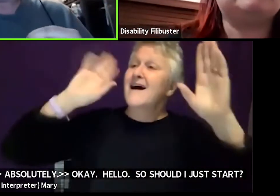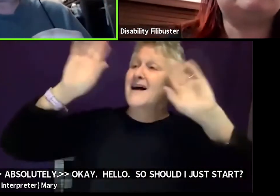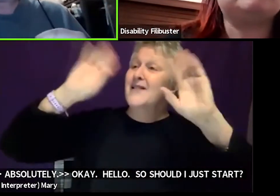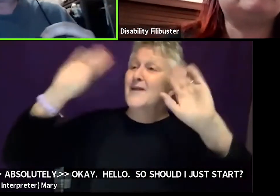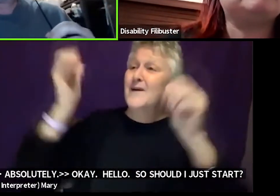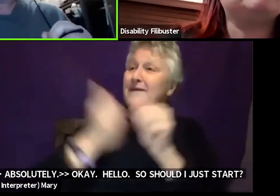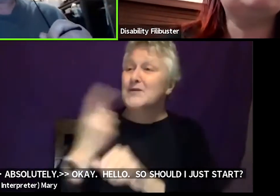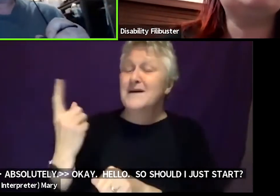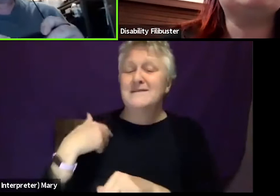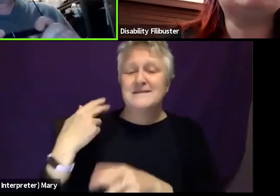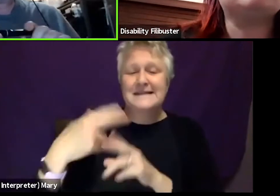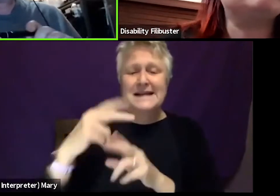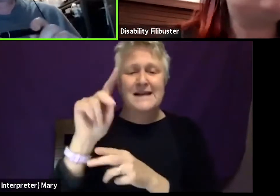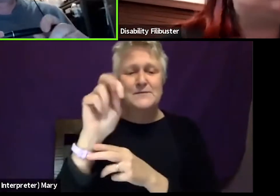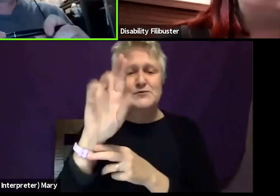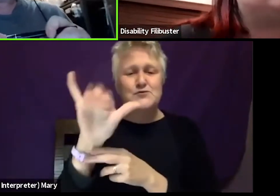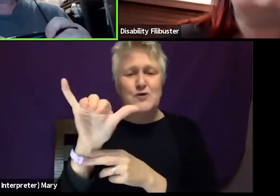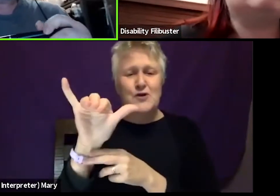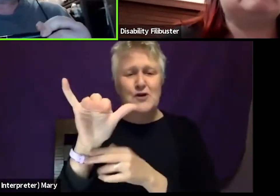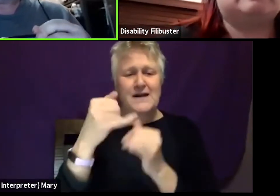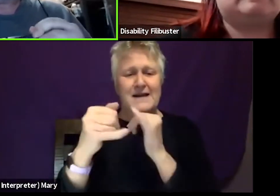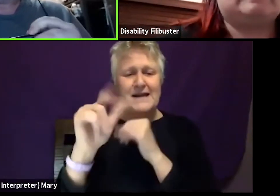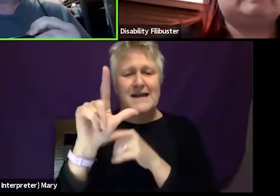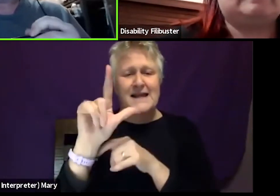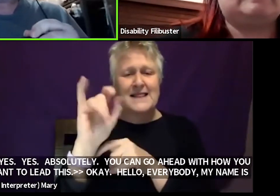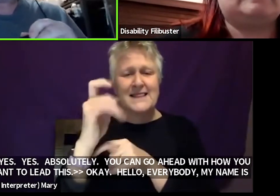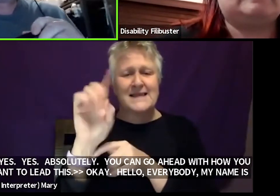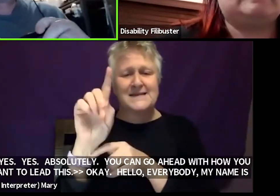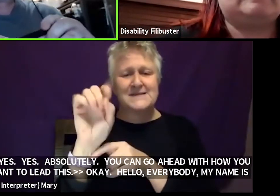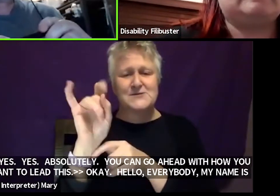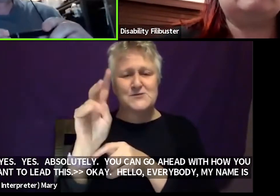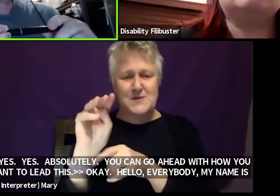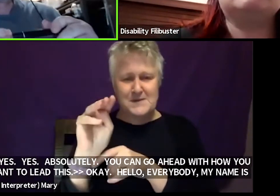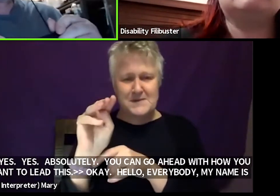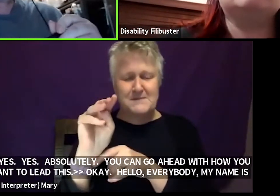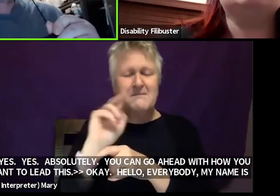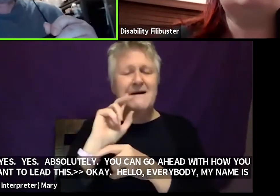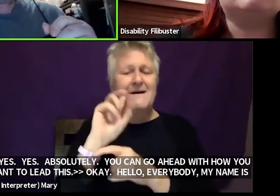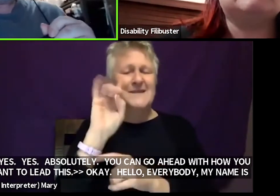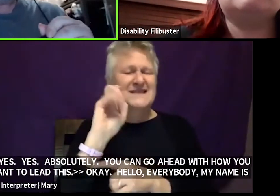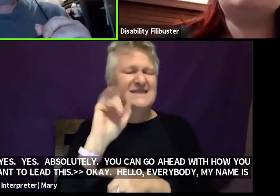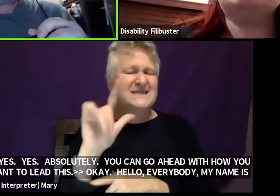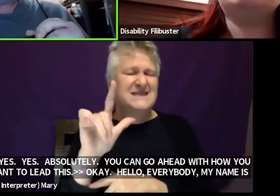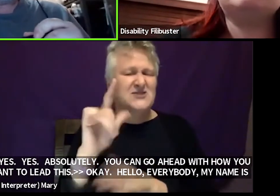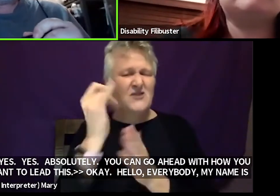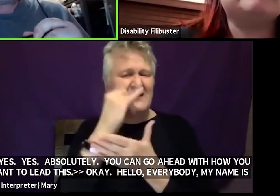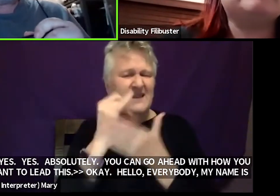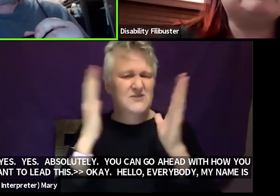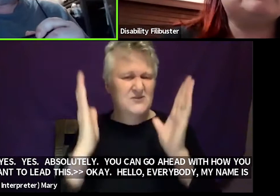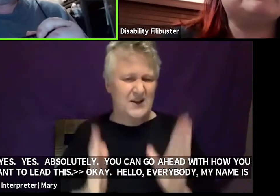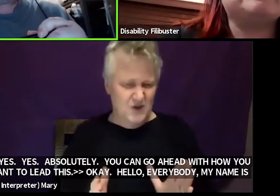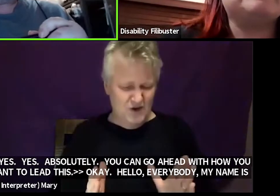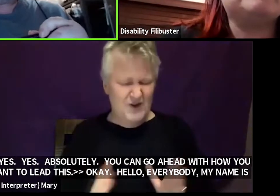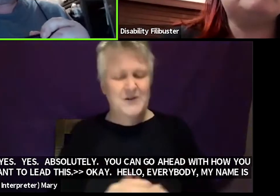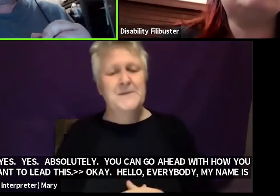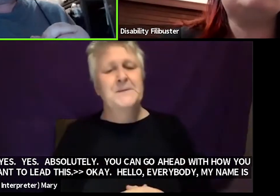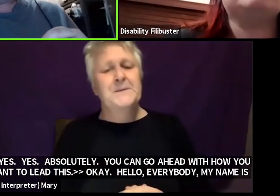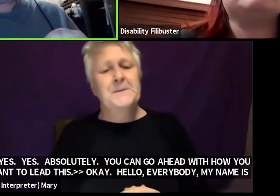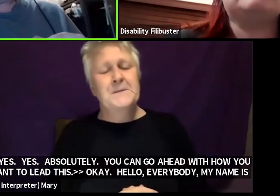Troy Lindstrom. I'm a digital illustrator in Prince George, BC. Um, I